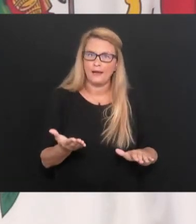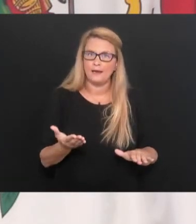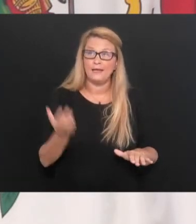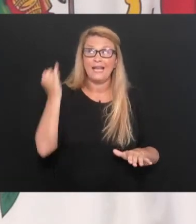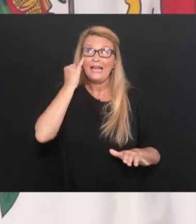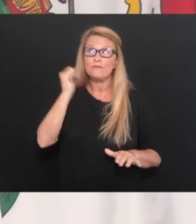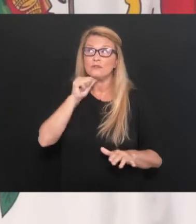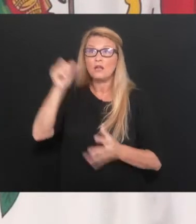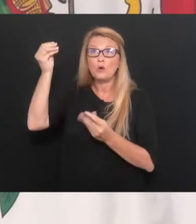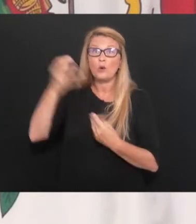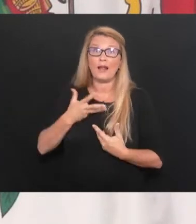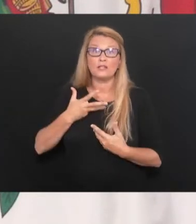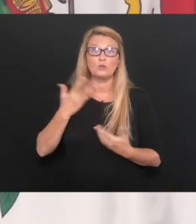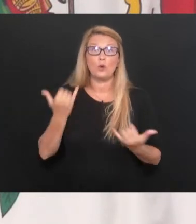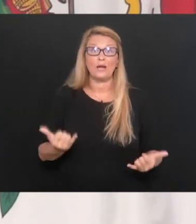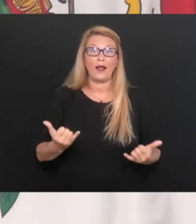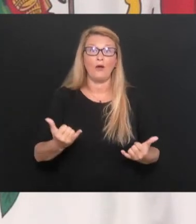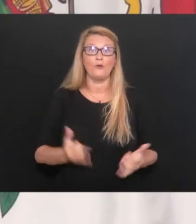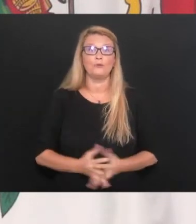move.